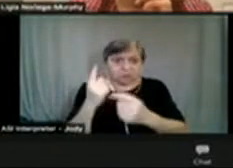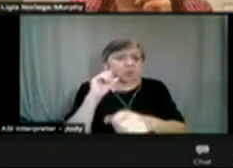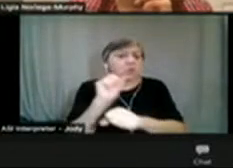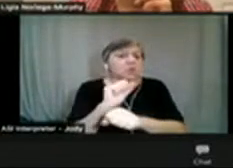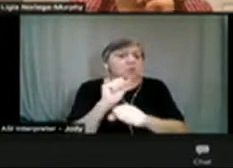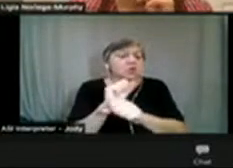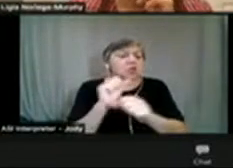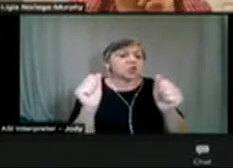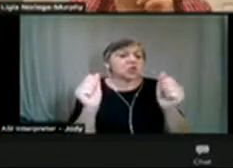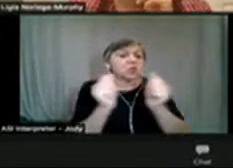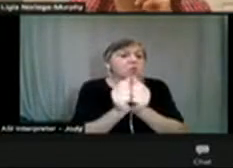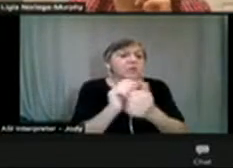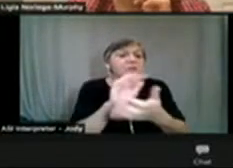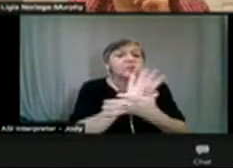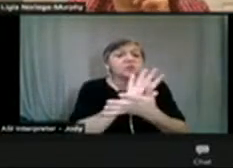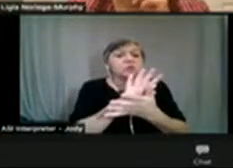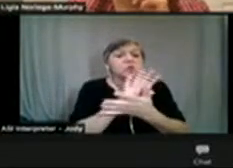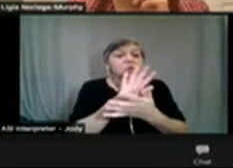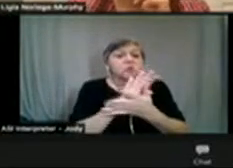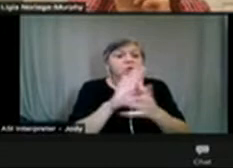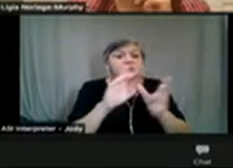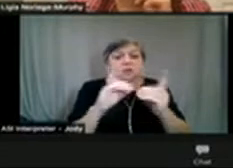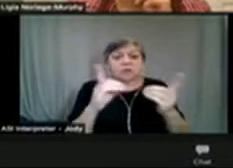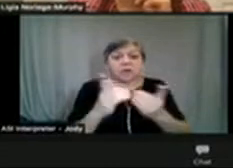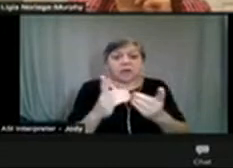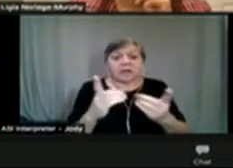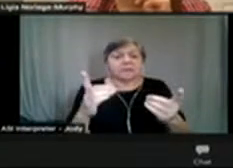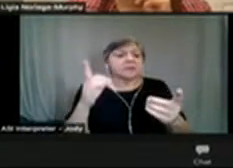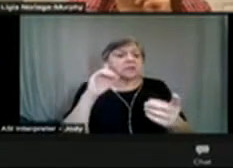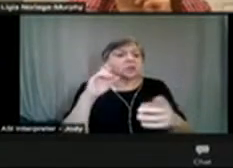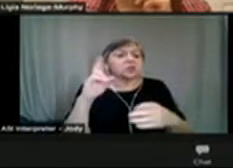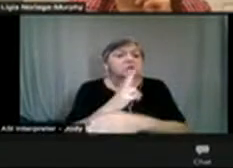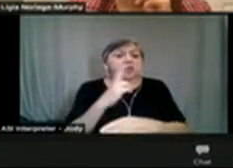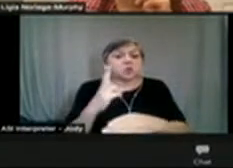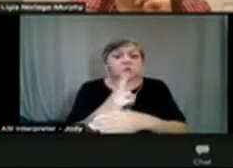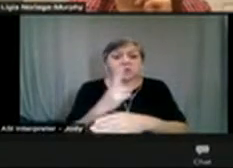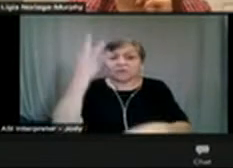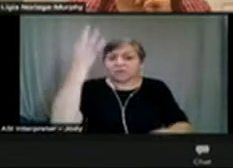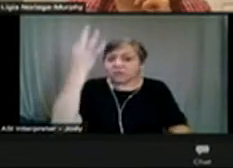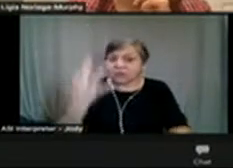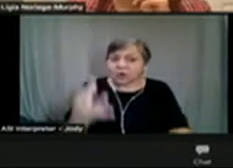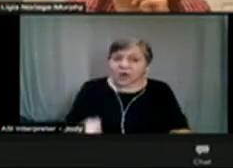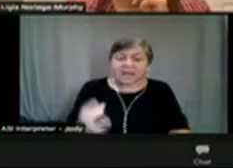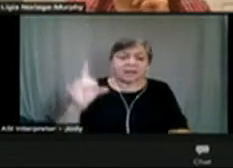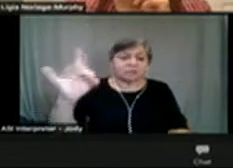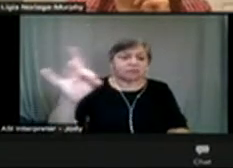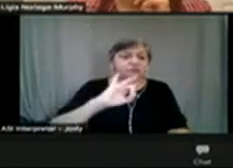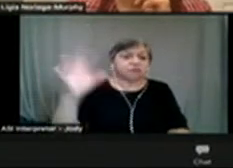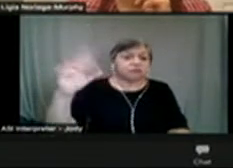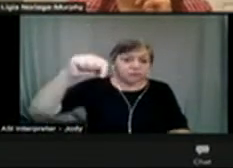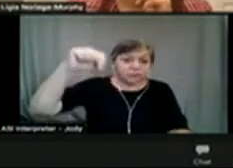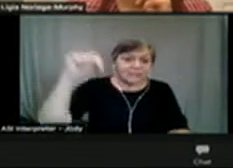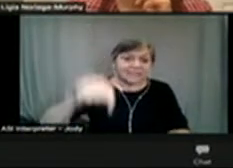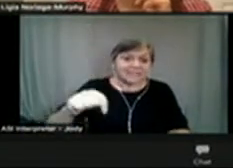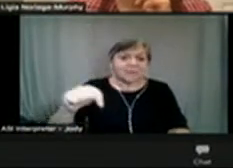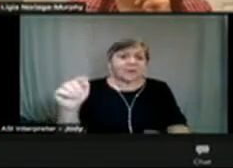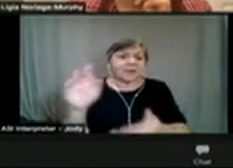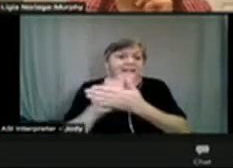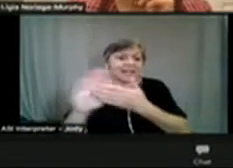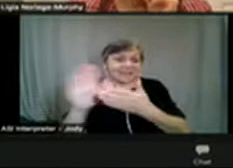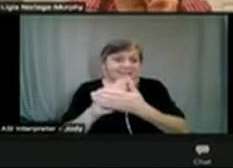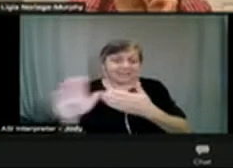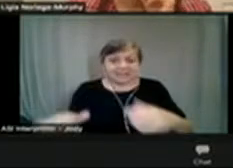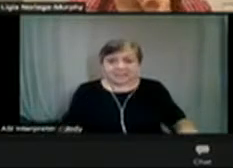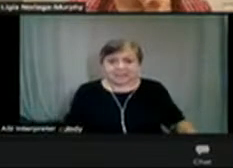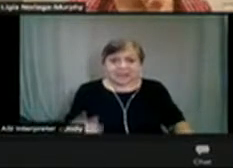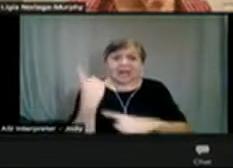fog machines, which help provide a deep clean every Friday. So it's a little bit different from last year because we were in